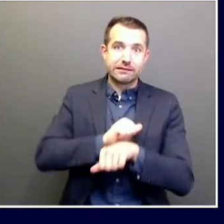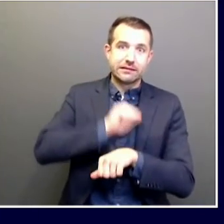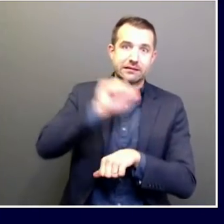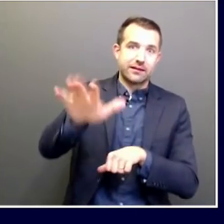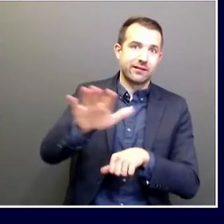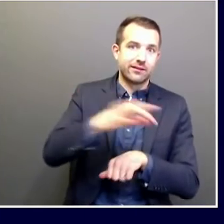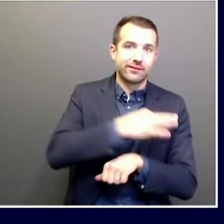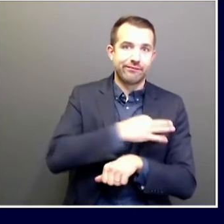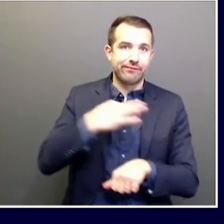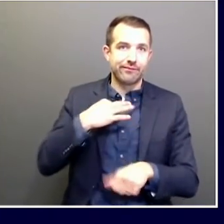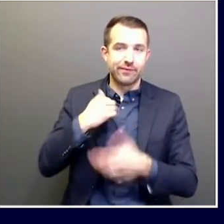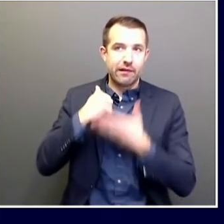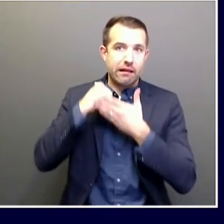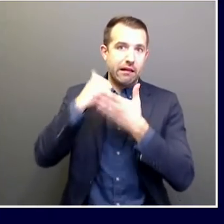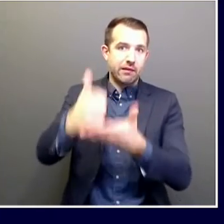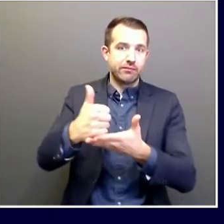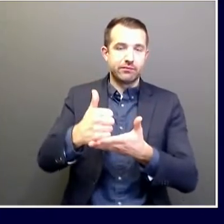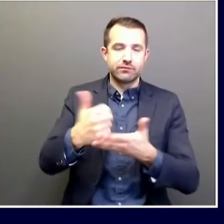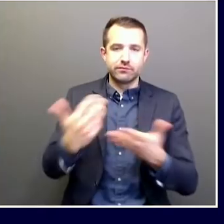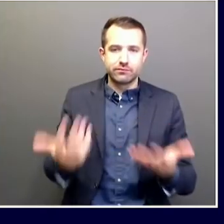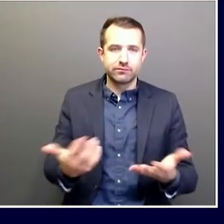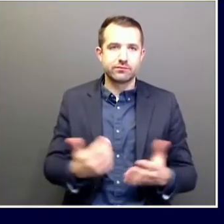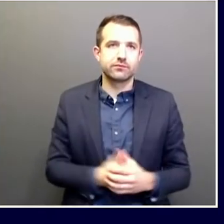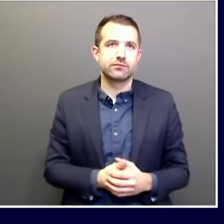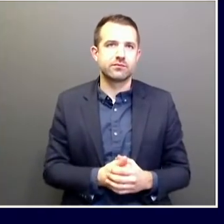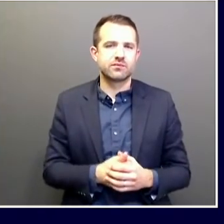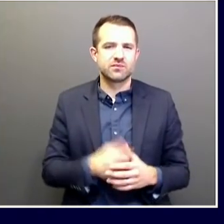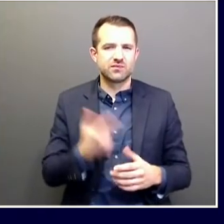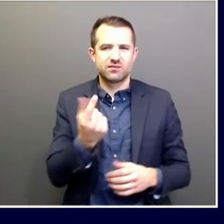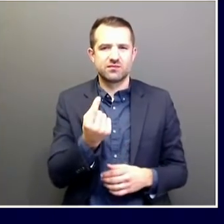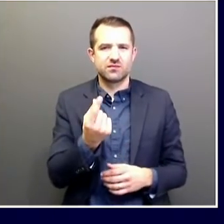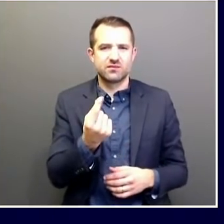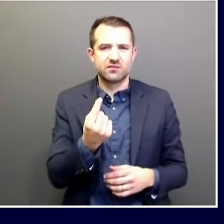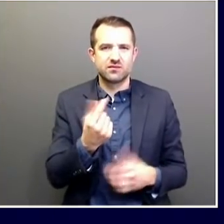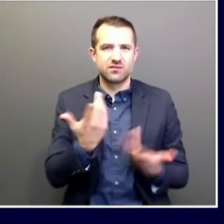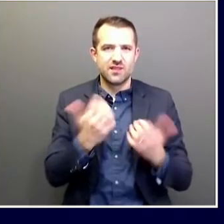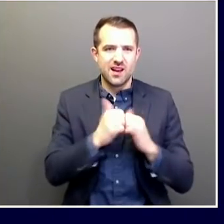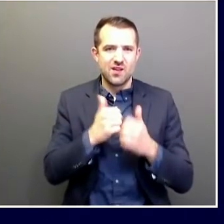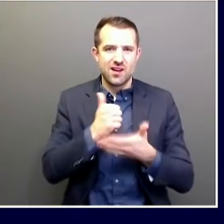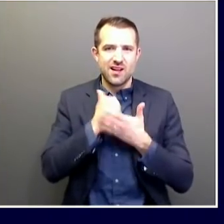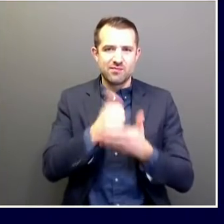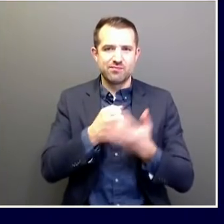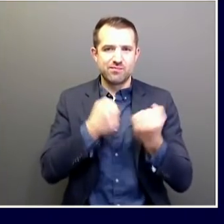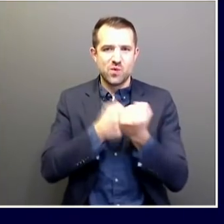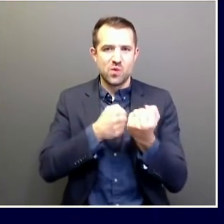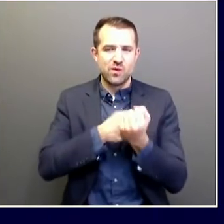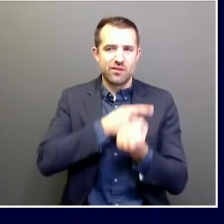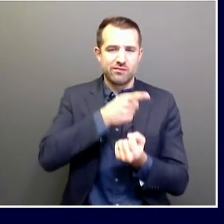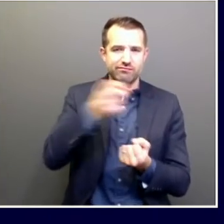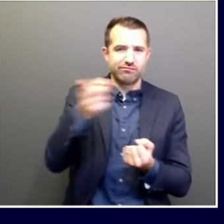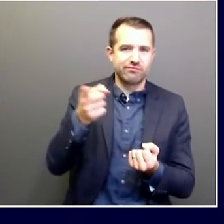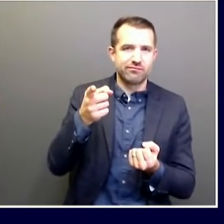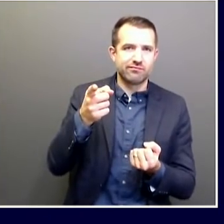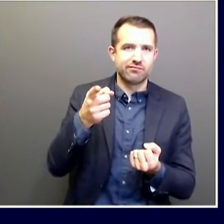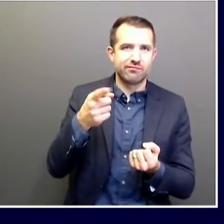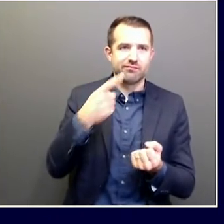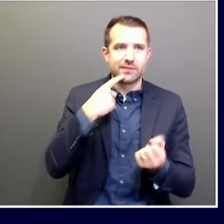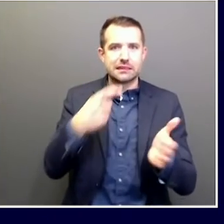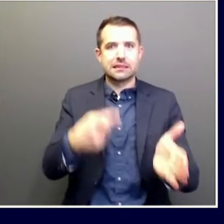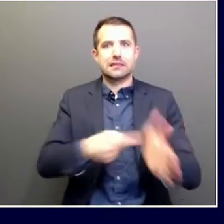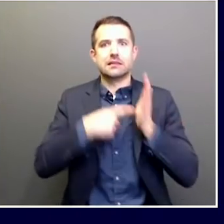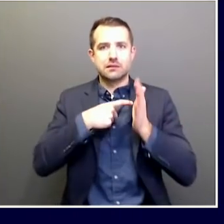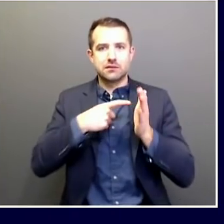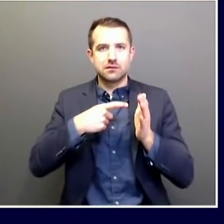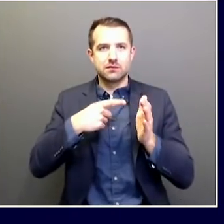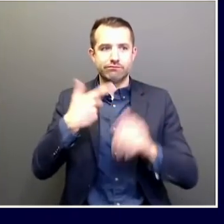being done to look at where the demand is outpacing the ability of private providers to